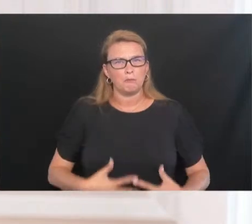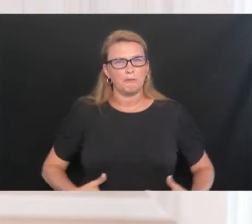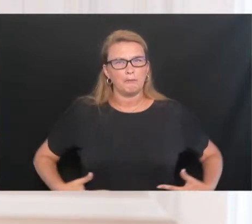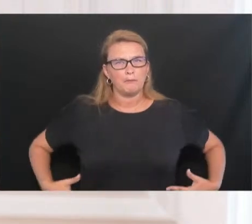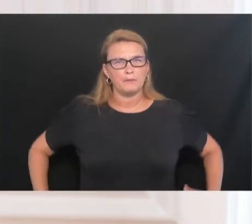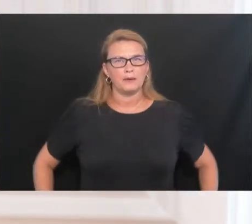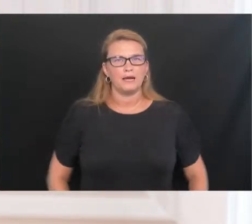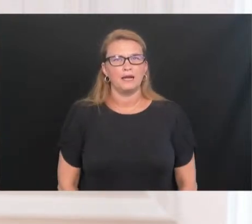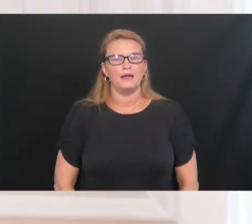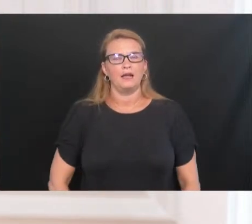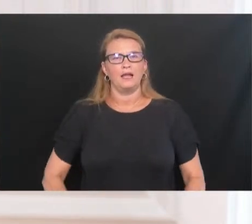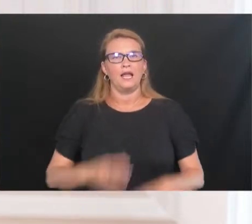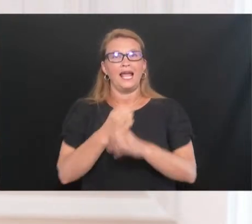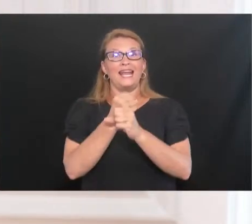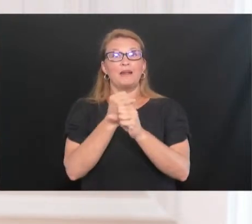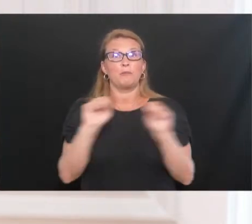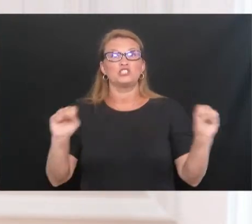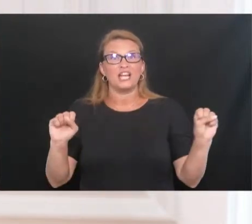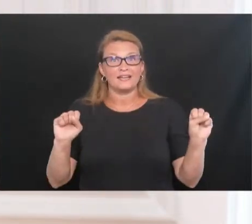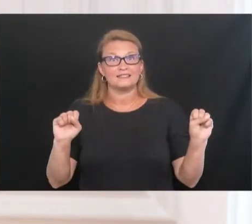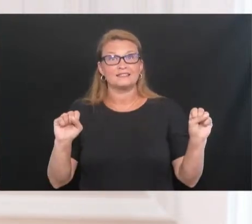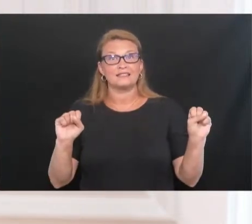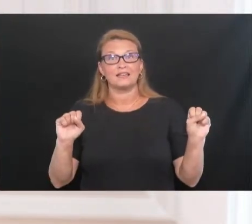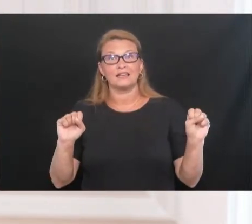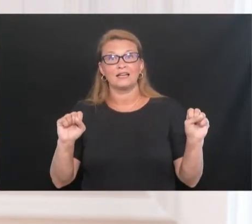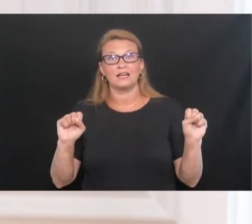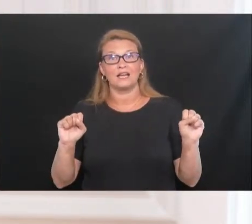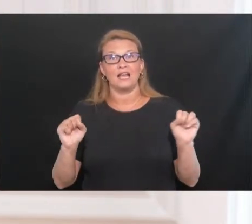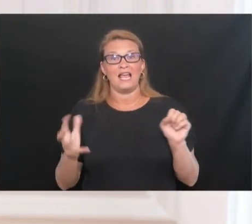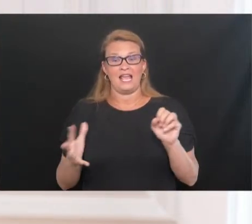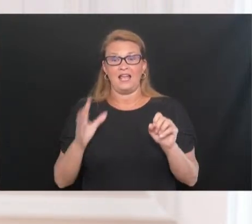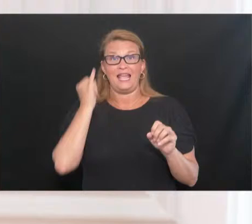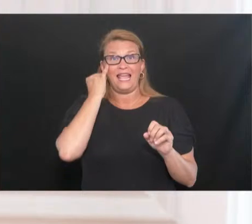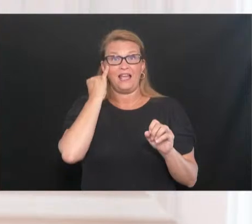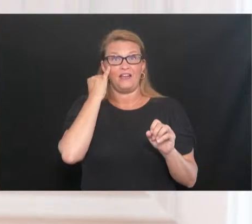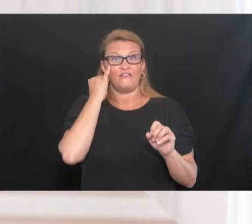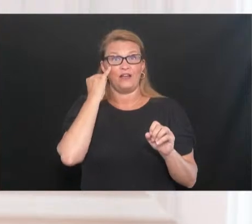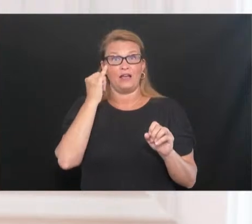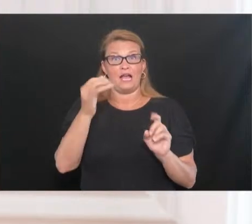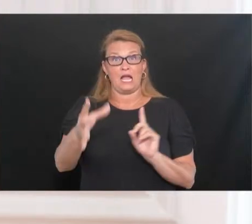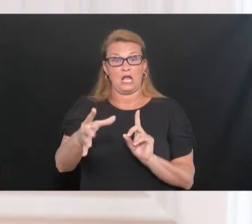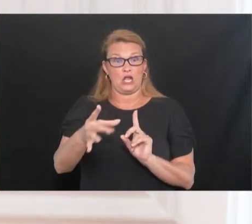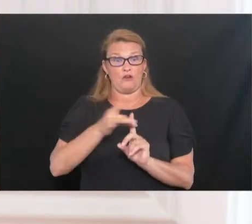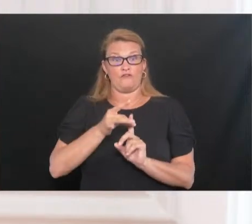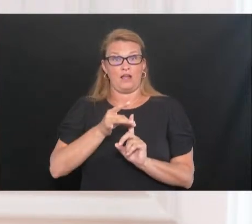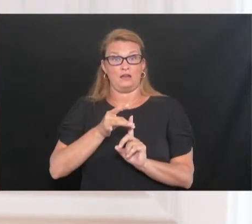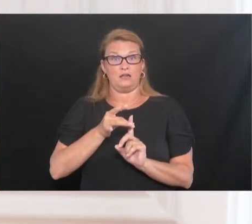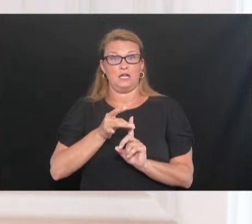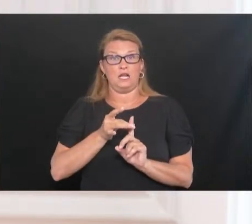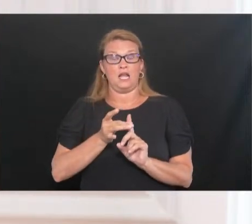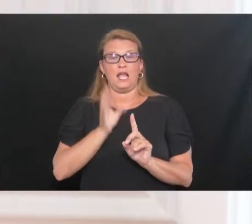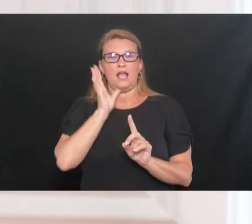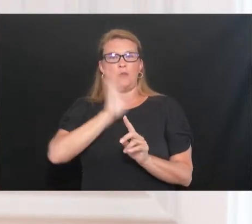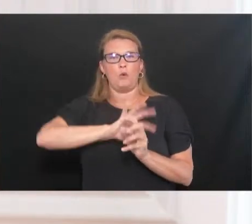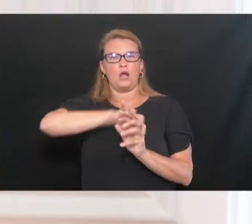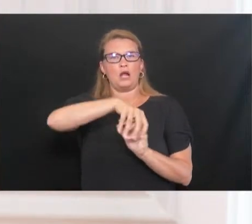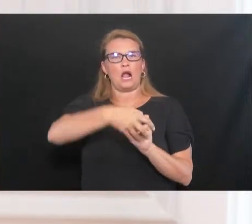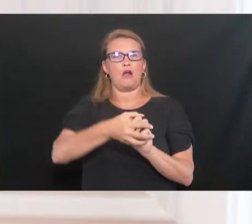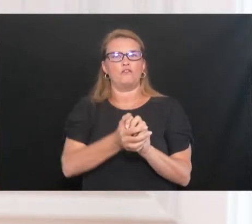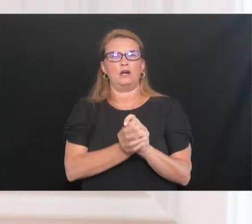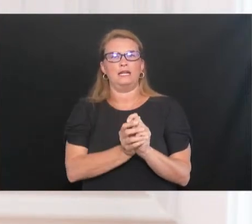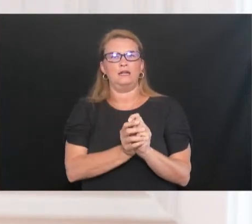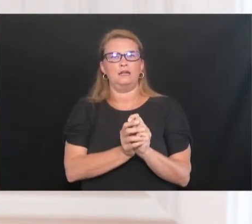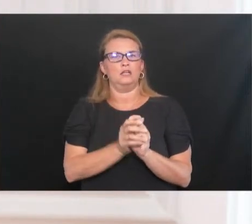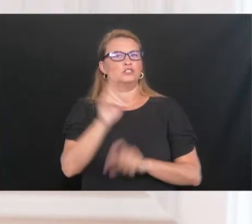and basically binds up, covers the viruses so the viruses can't gain entry into our